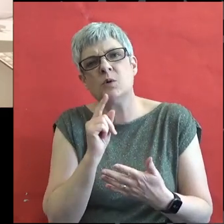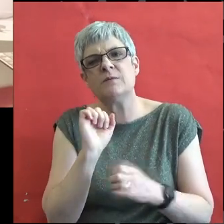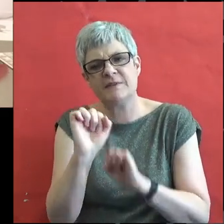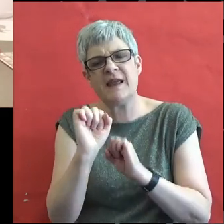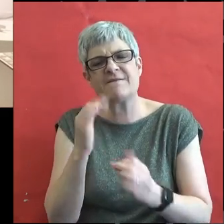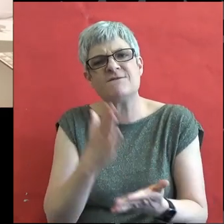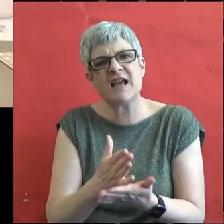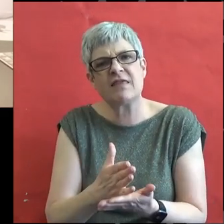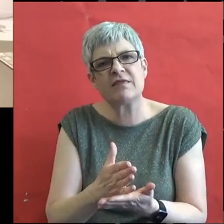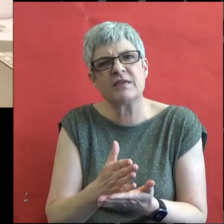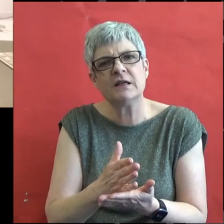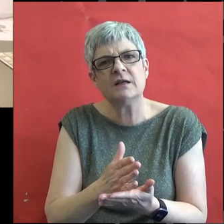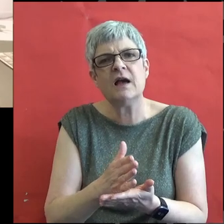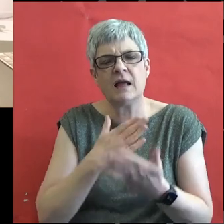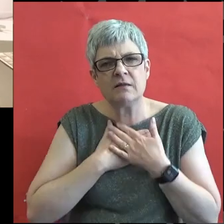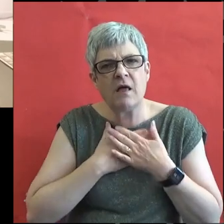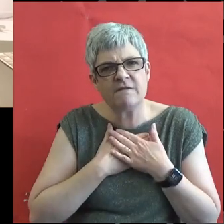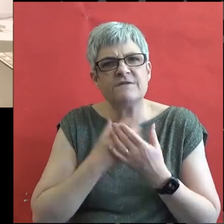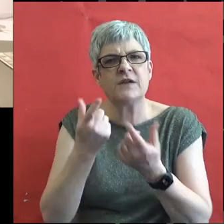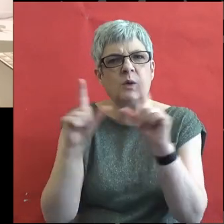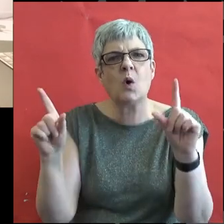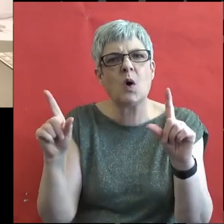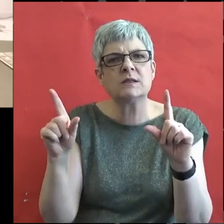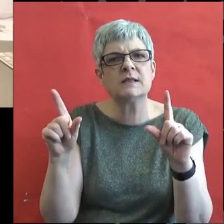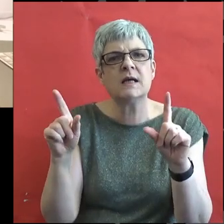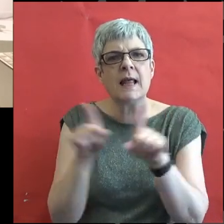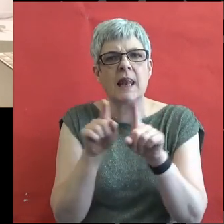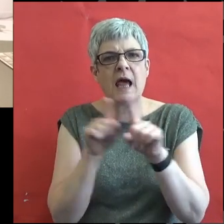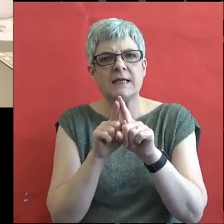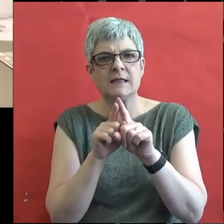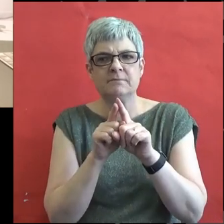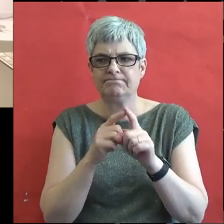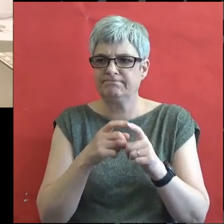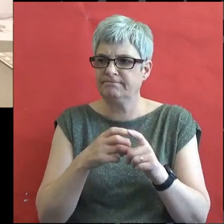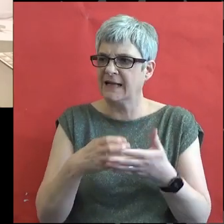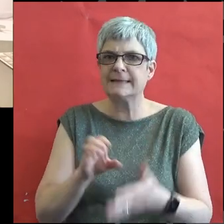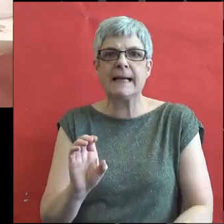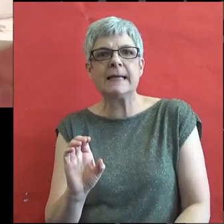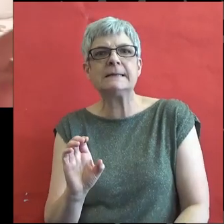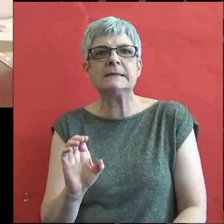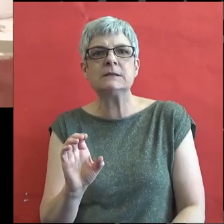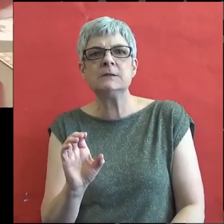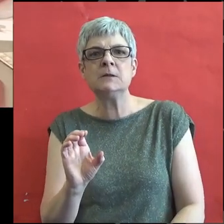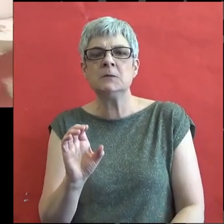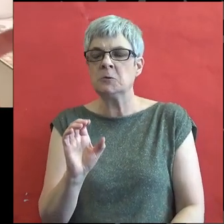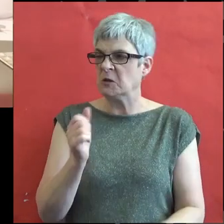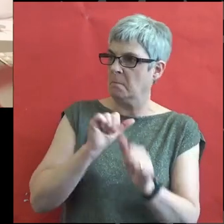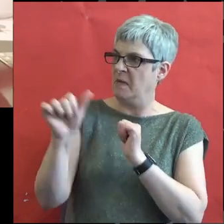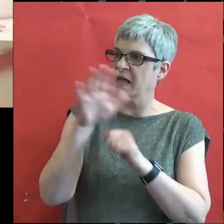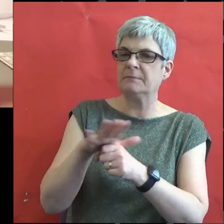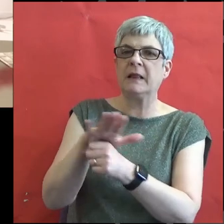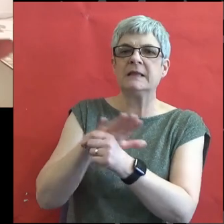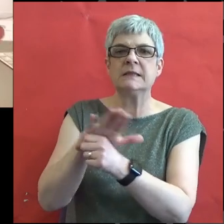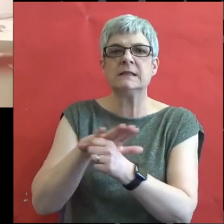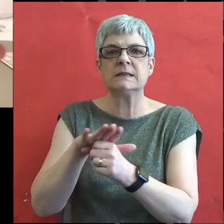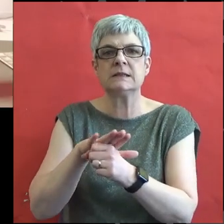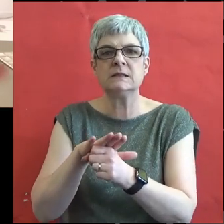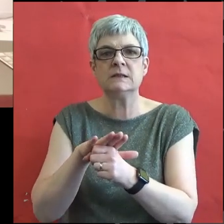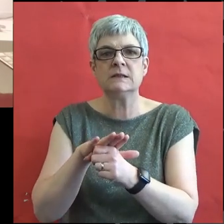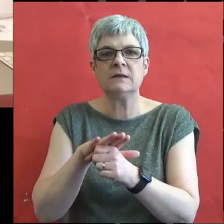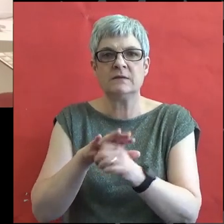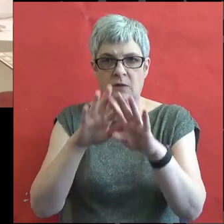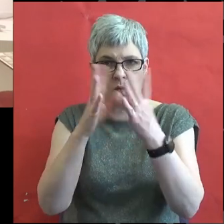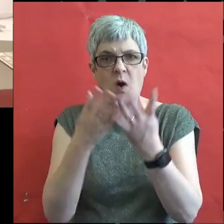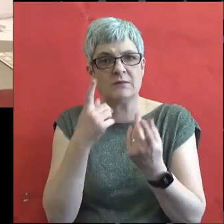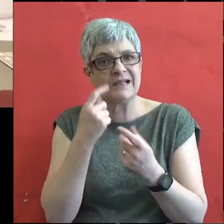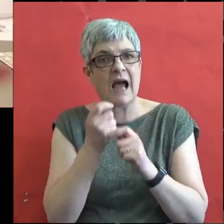and love for the Lord as a first class ticket into the best places that